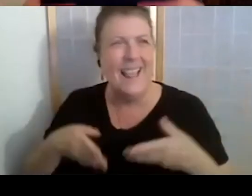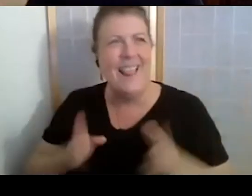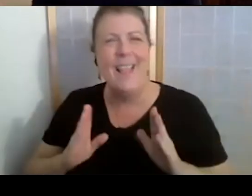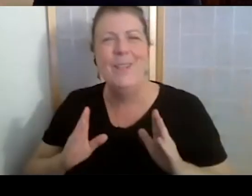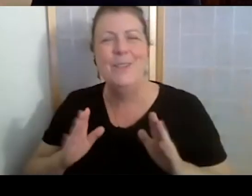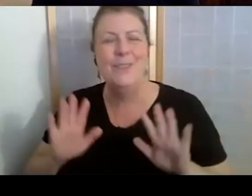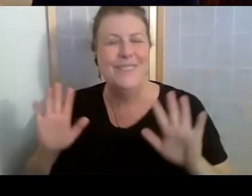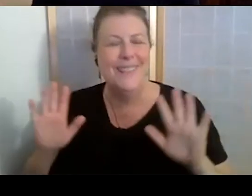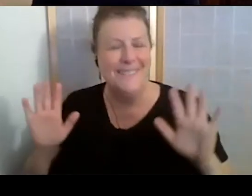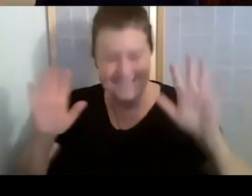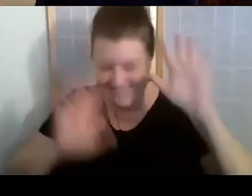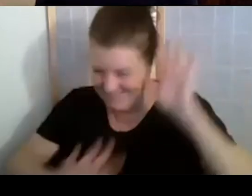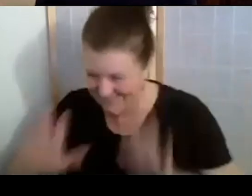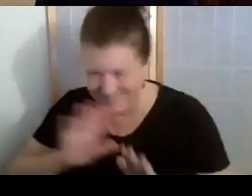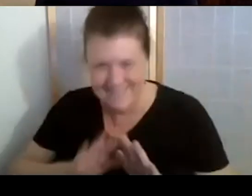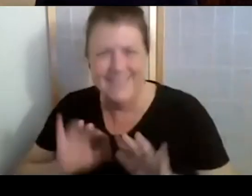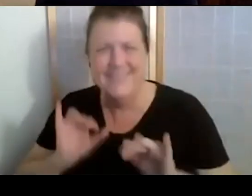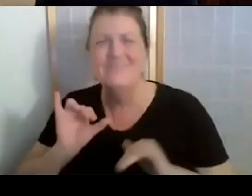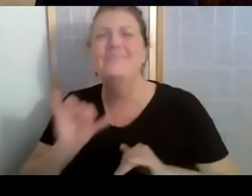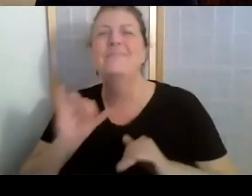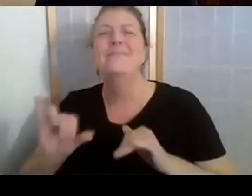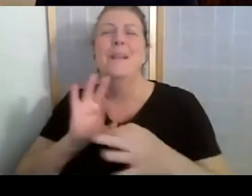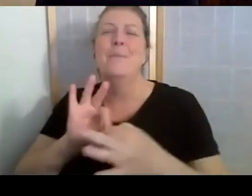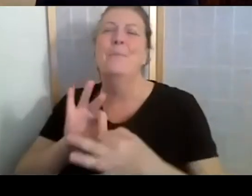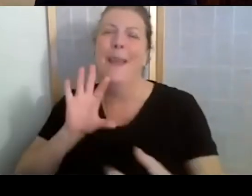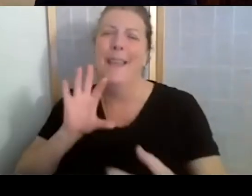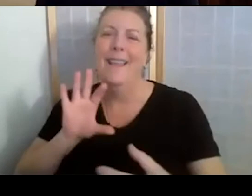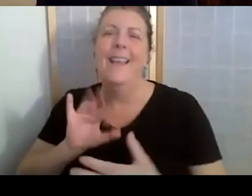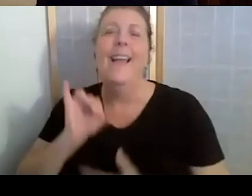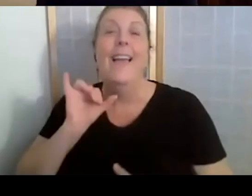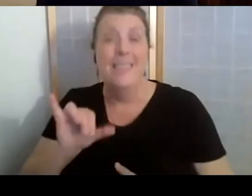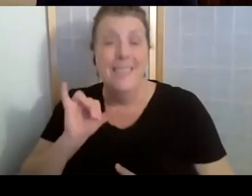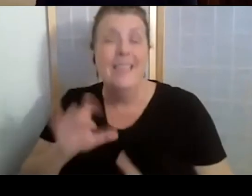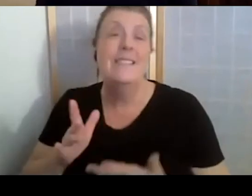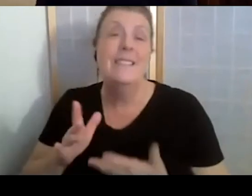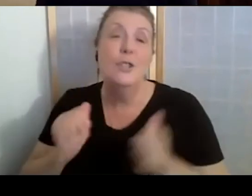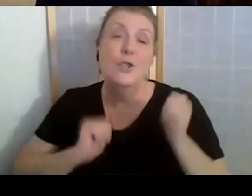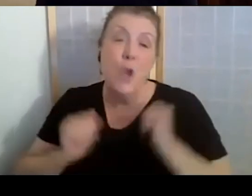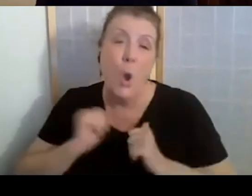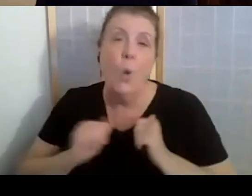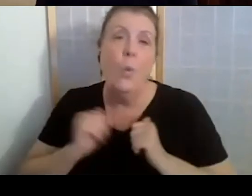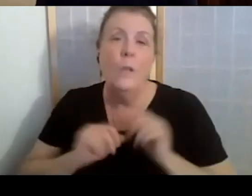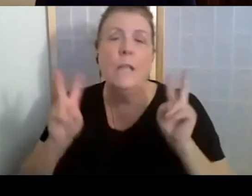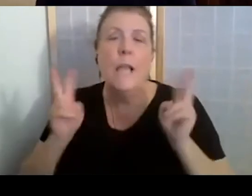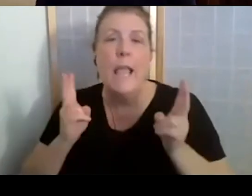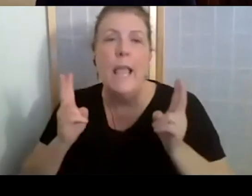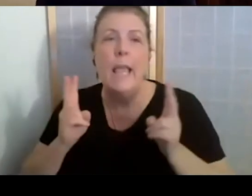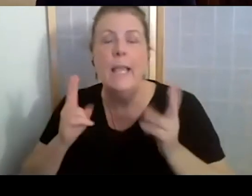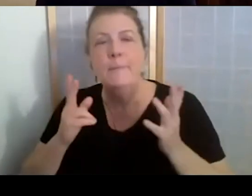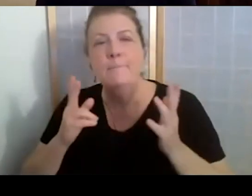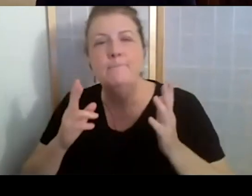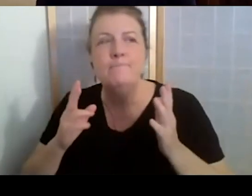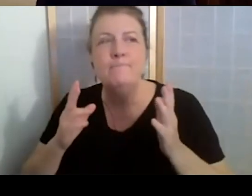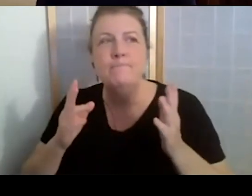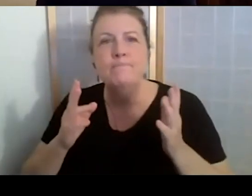the show was a meditation on white supremacy and systemic